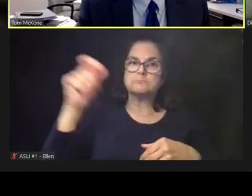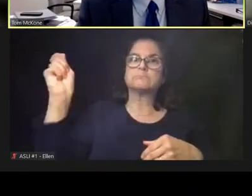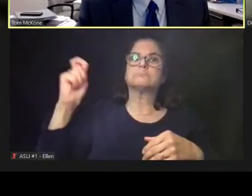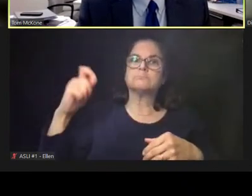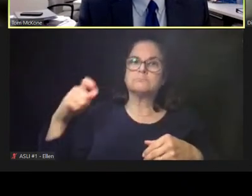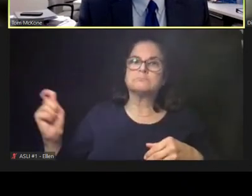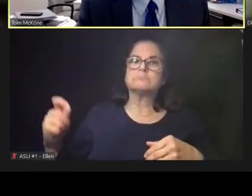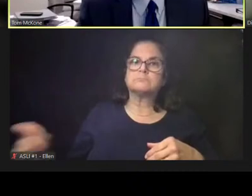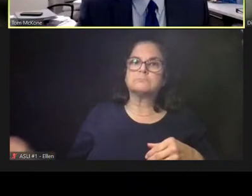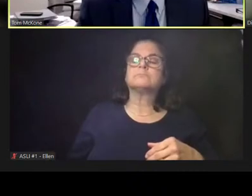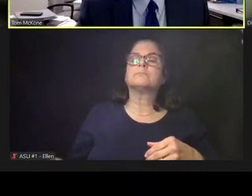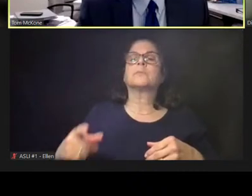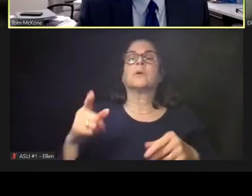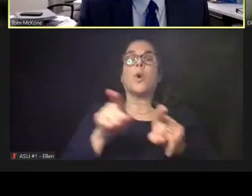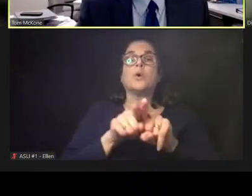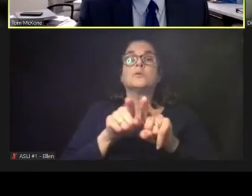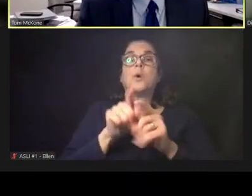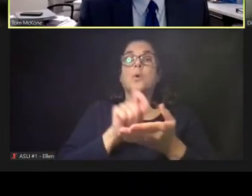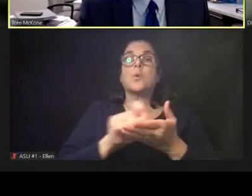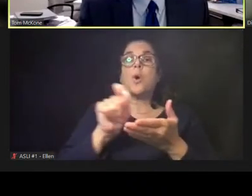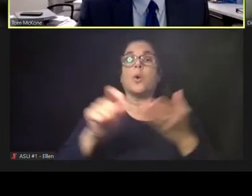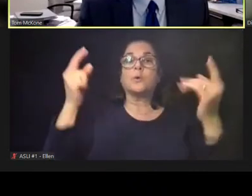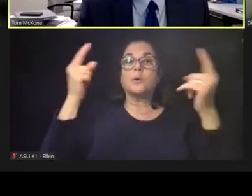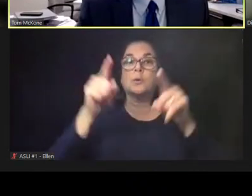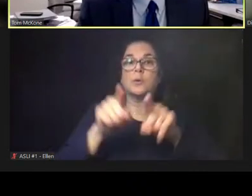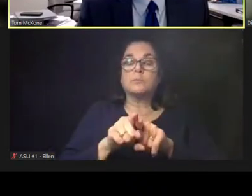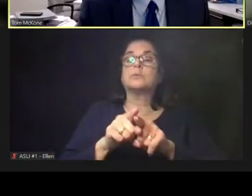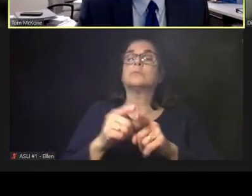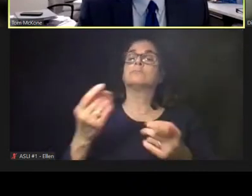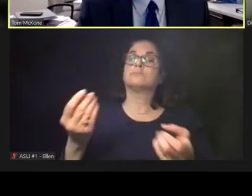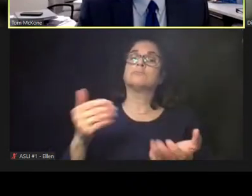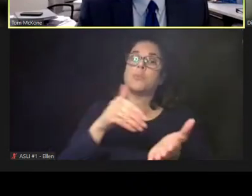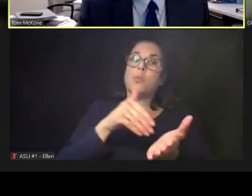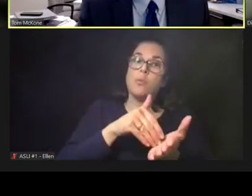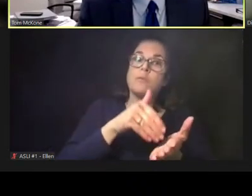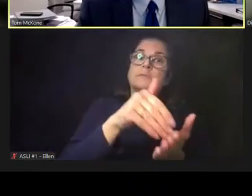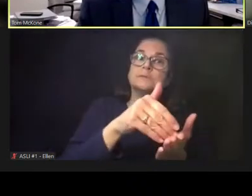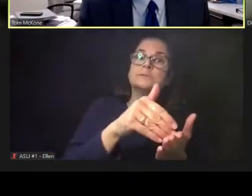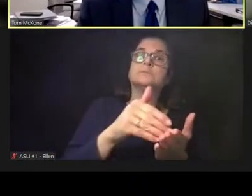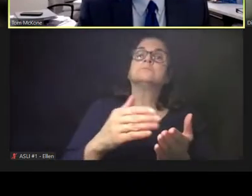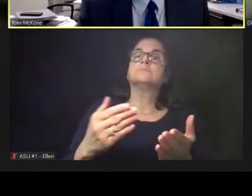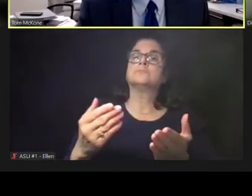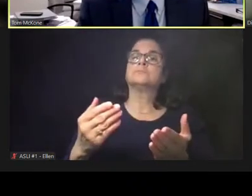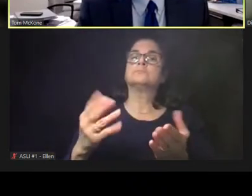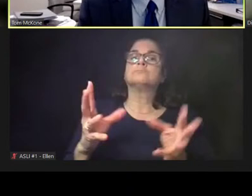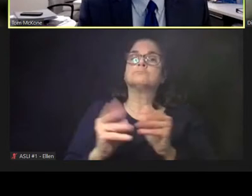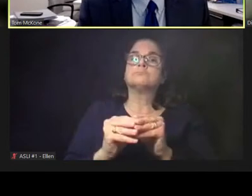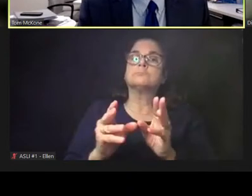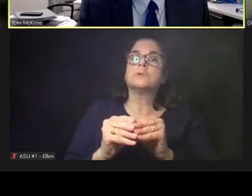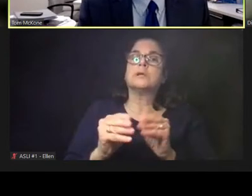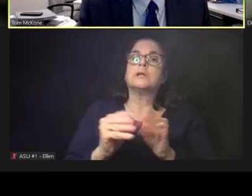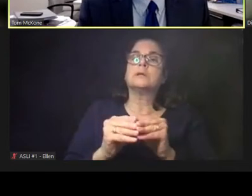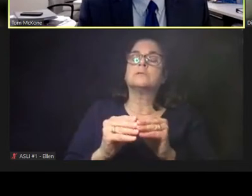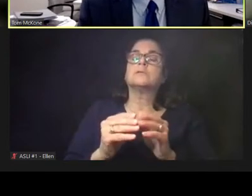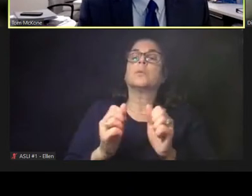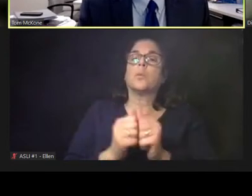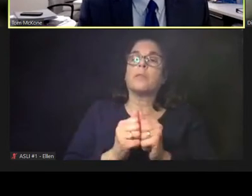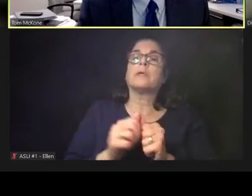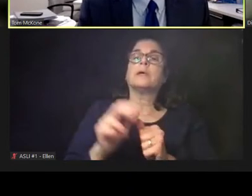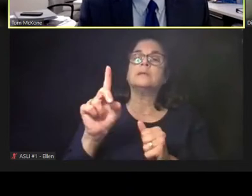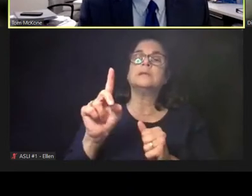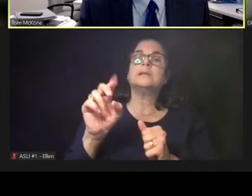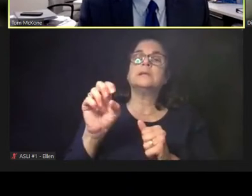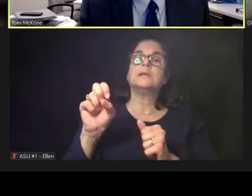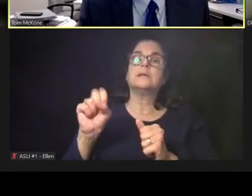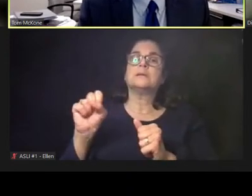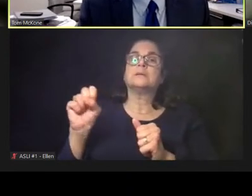the agreement a series of regular updates with each of the agencies and also DFSS, since they're the contracting agency, to make